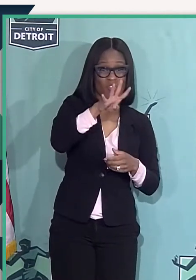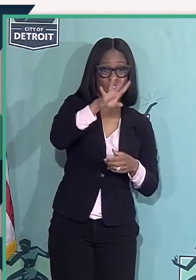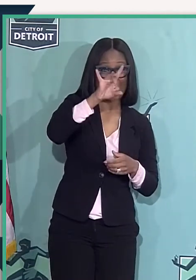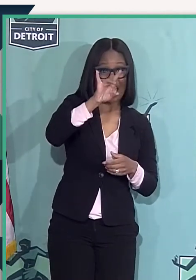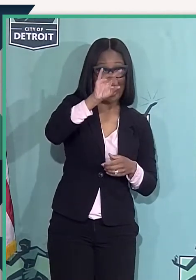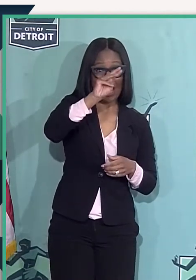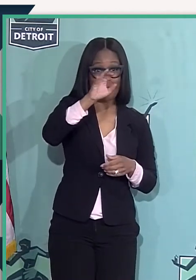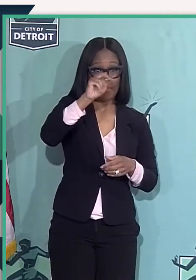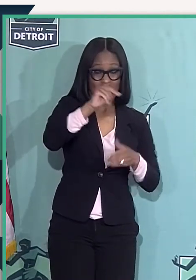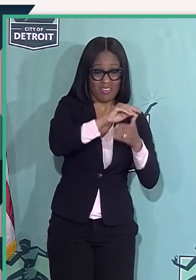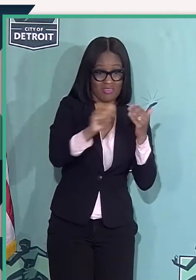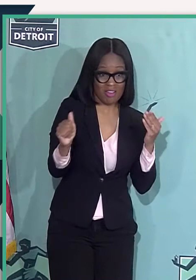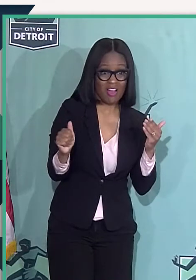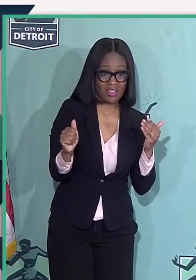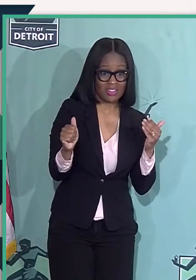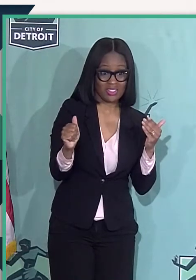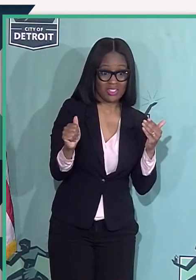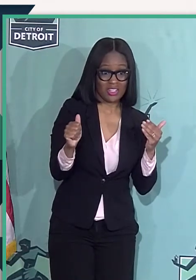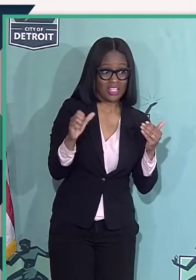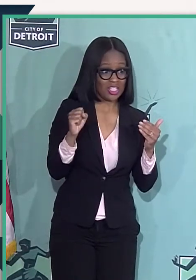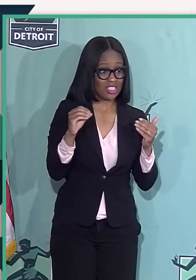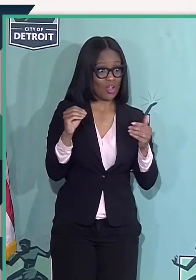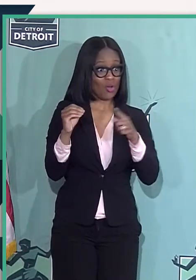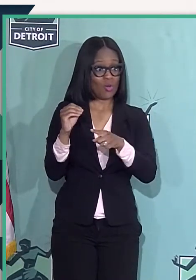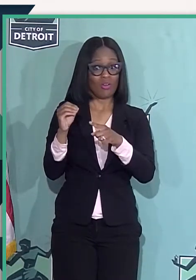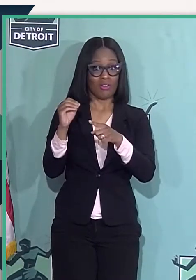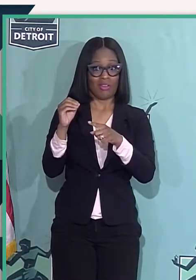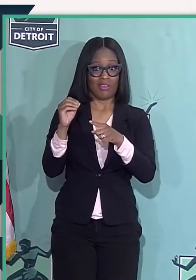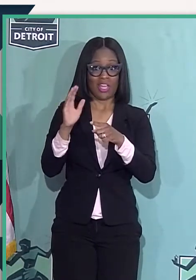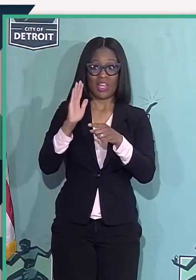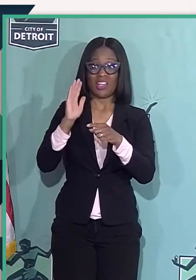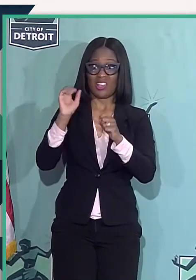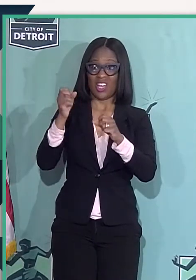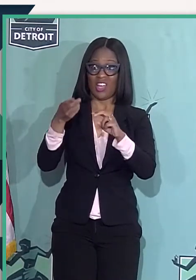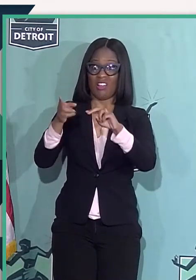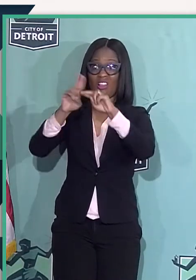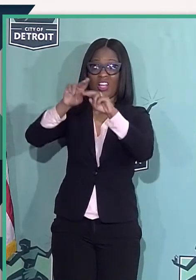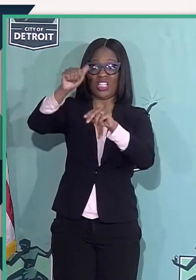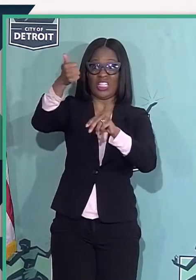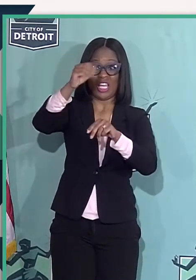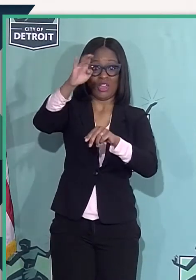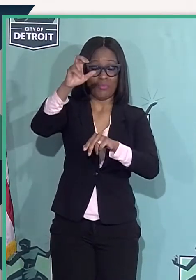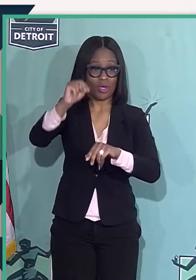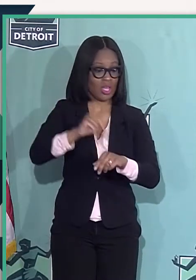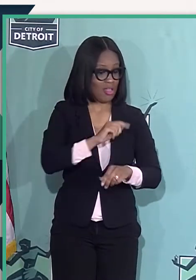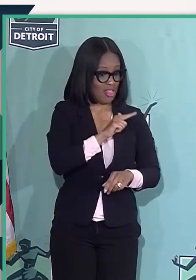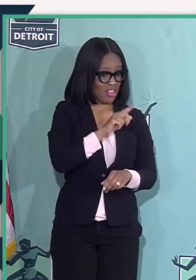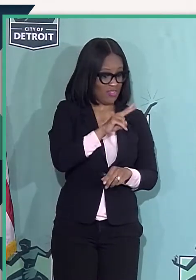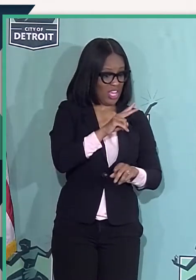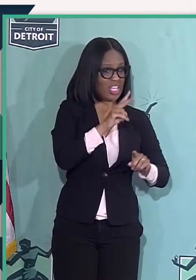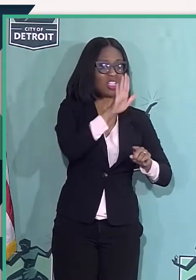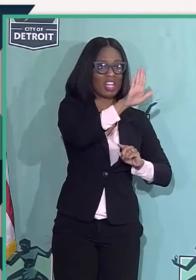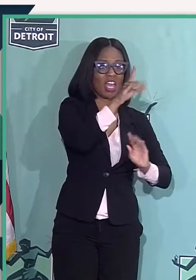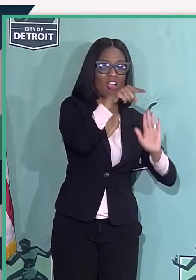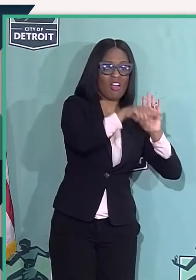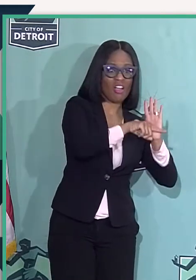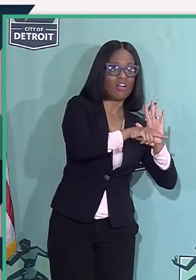million, the city of New York's dealing with a $10 billion deficit. Las Vegas's deficit